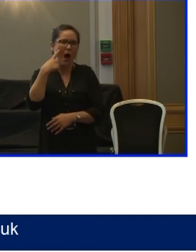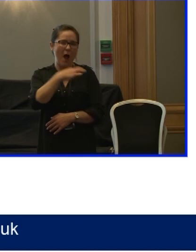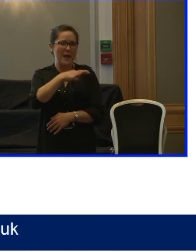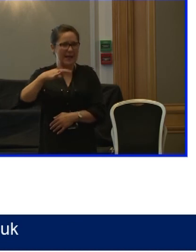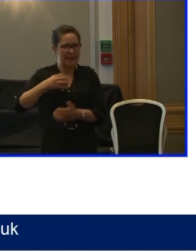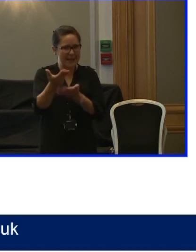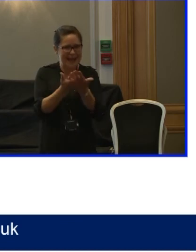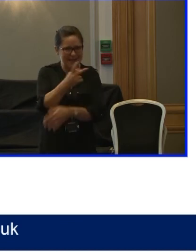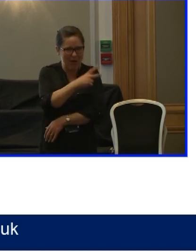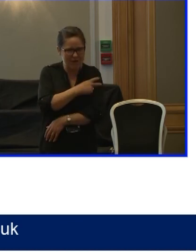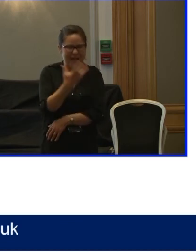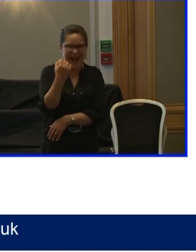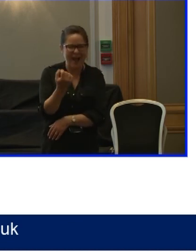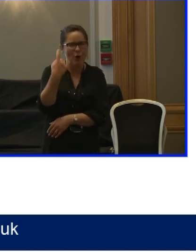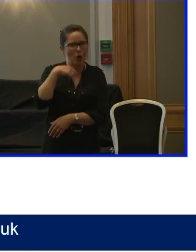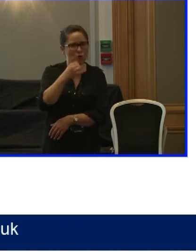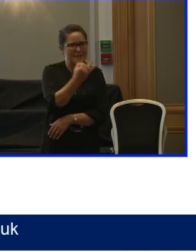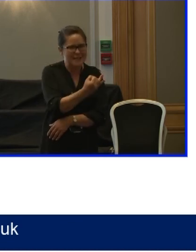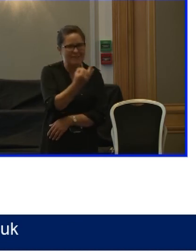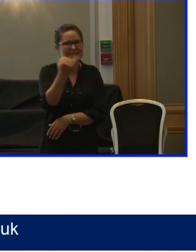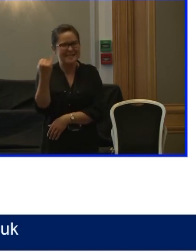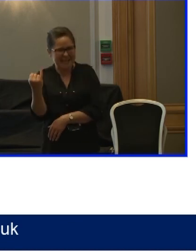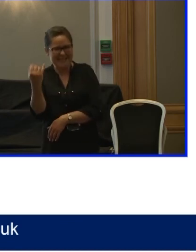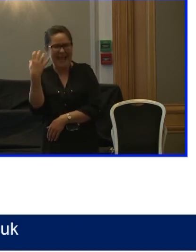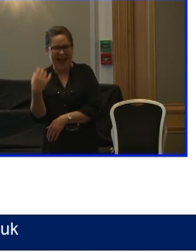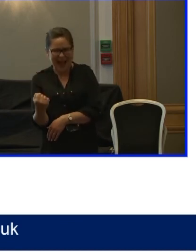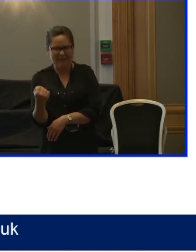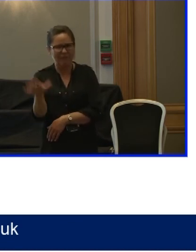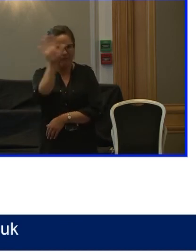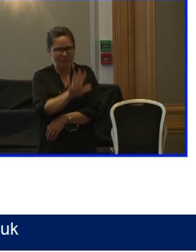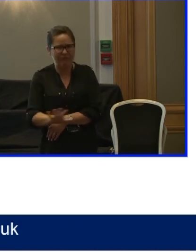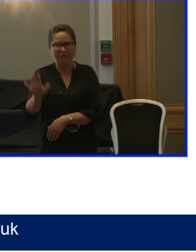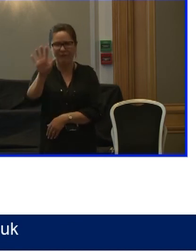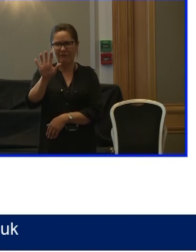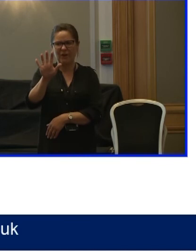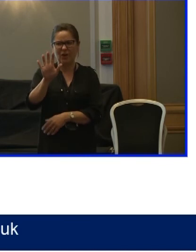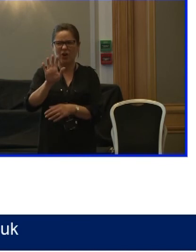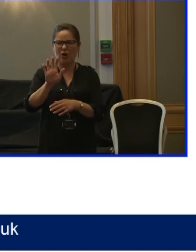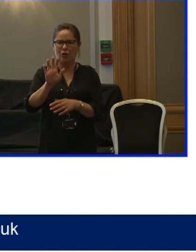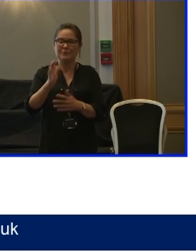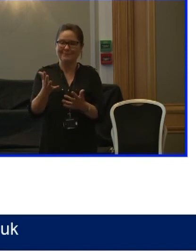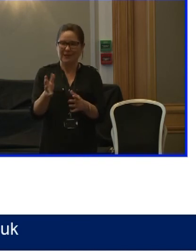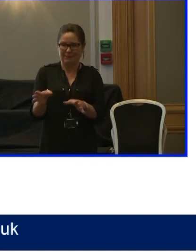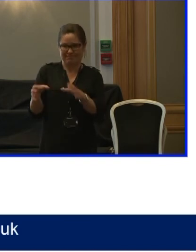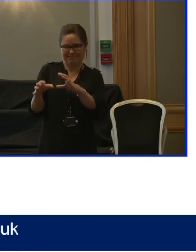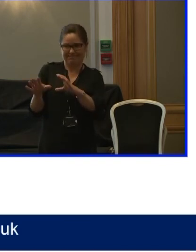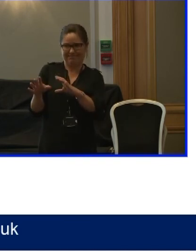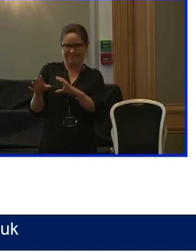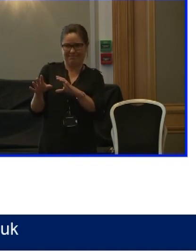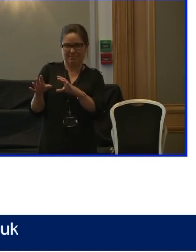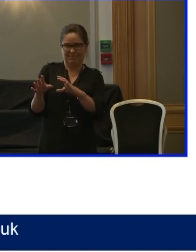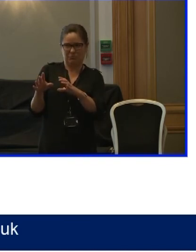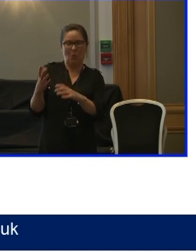country. Not sure if that's country including Scotland, but yeah, I think we're probably just gone over 100 ECLOs now. So probably about